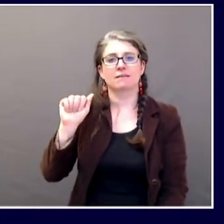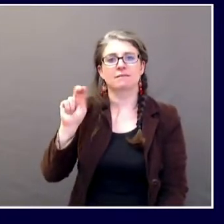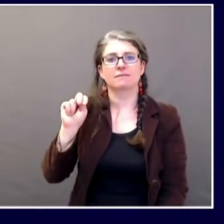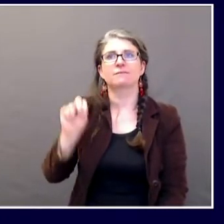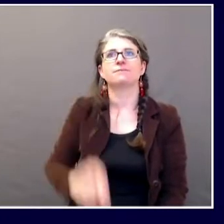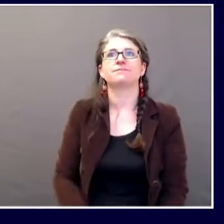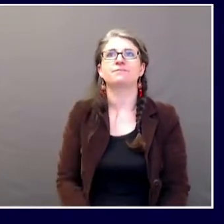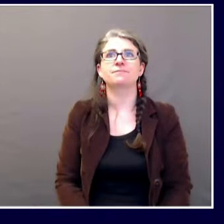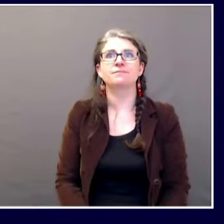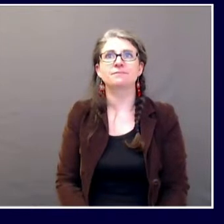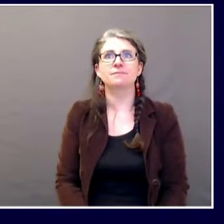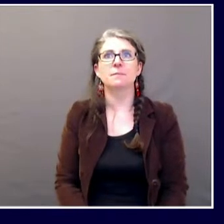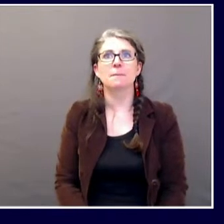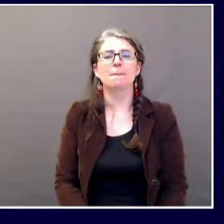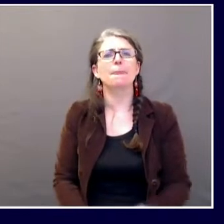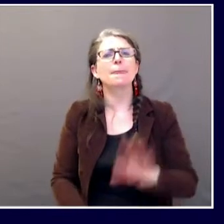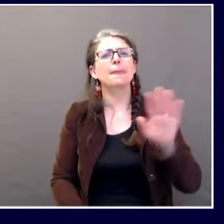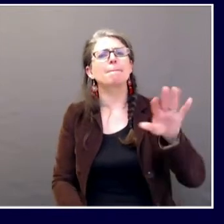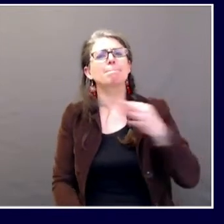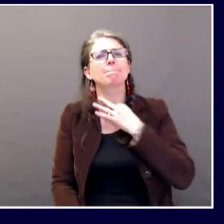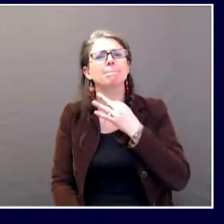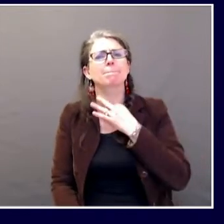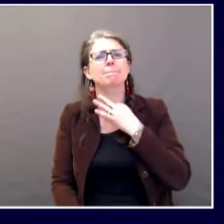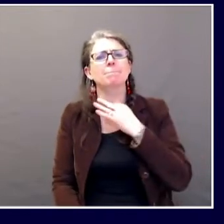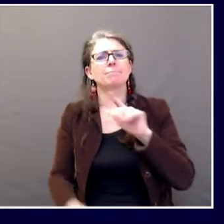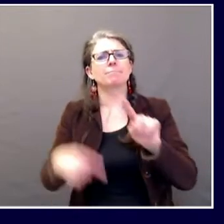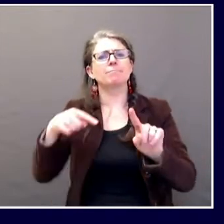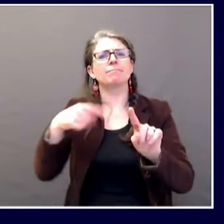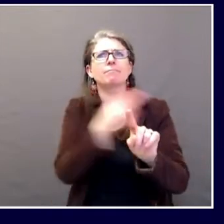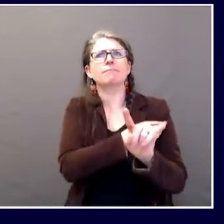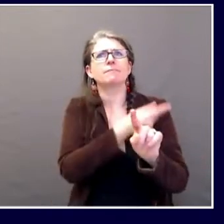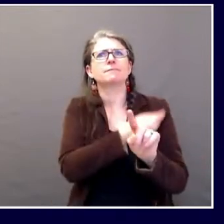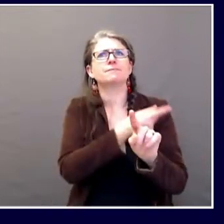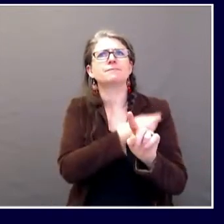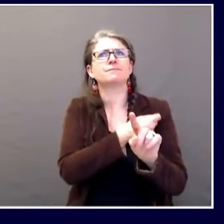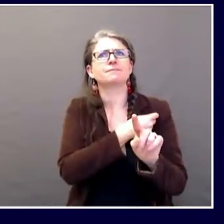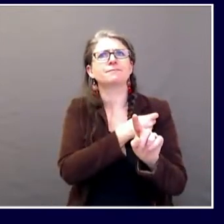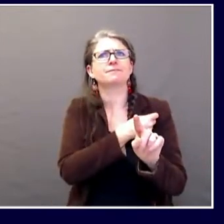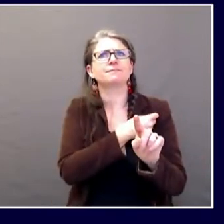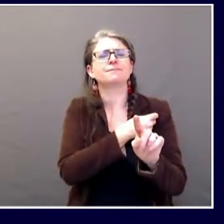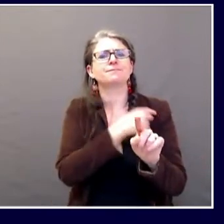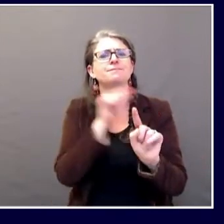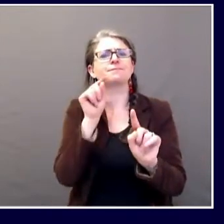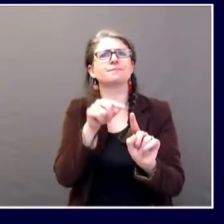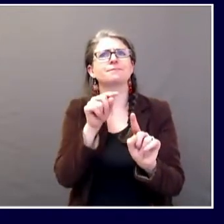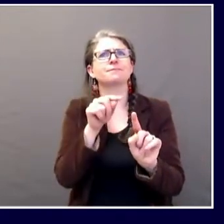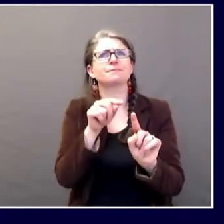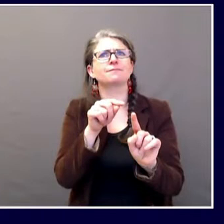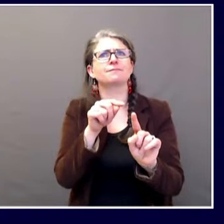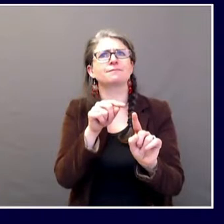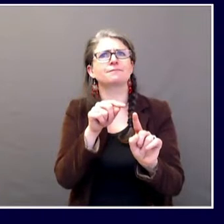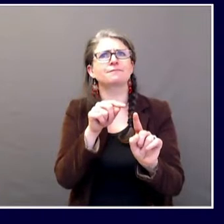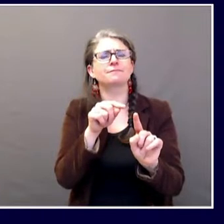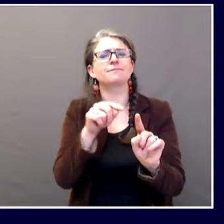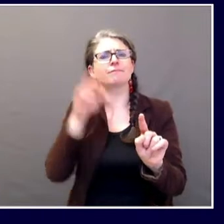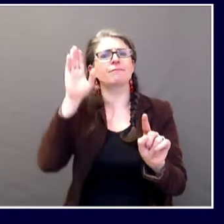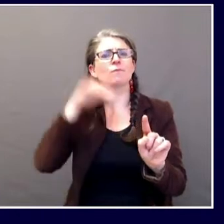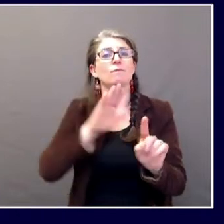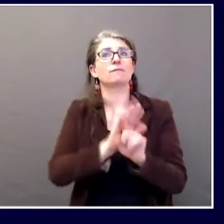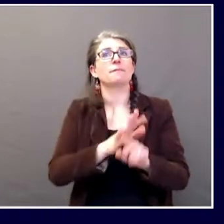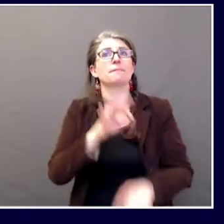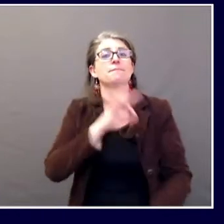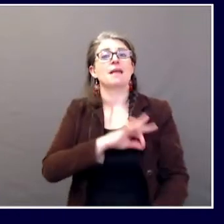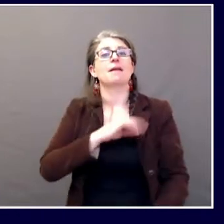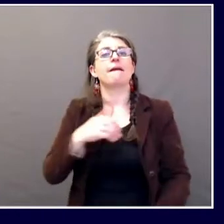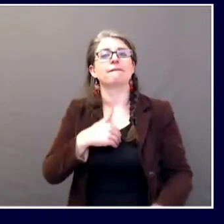one is, as part of Maine's vaccination process, is there any plan for residents, especially those in rural areas